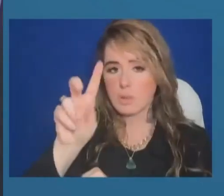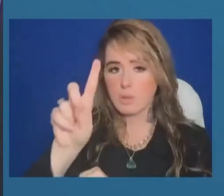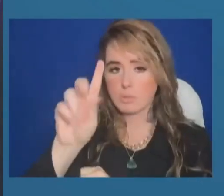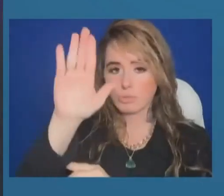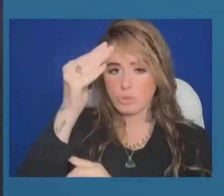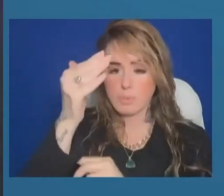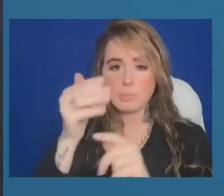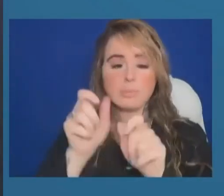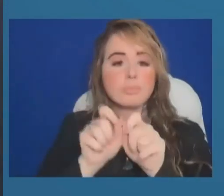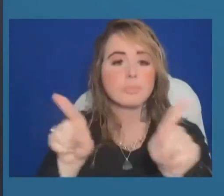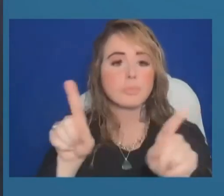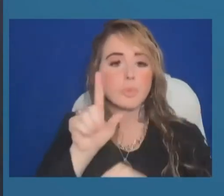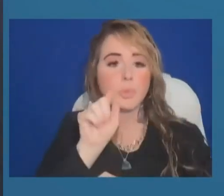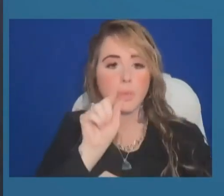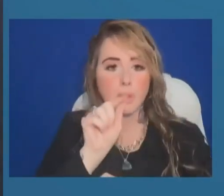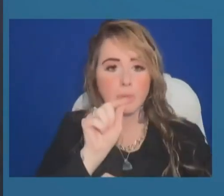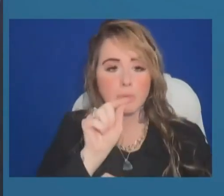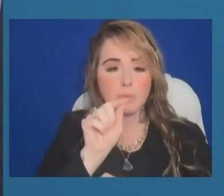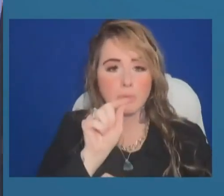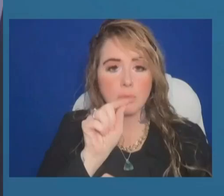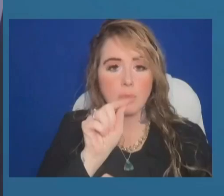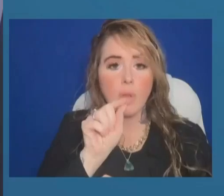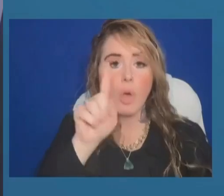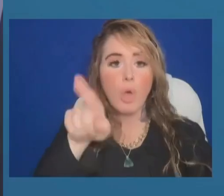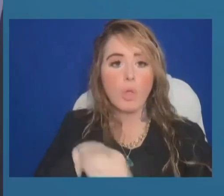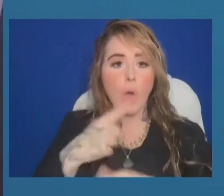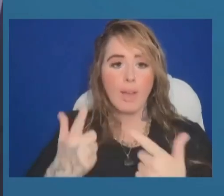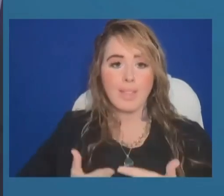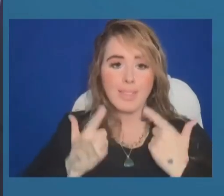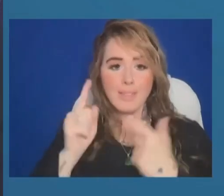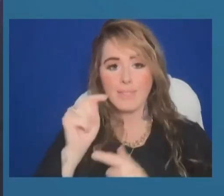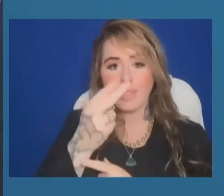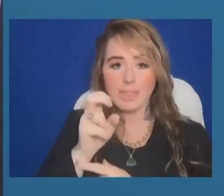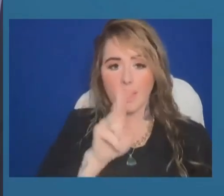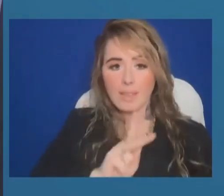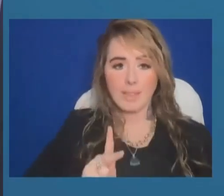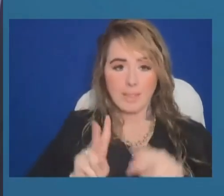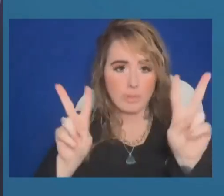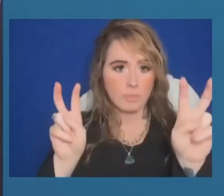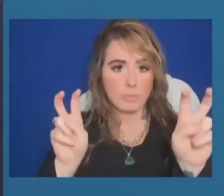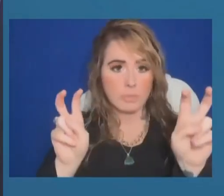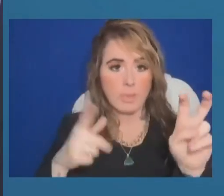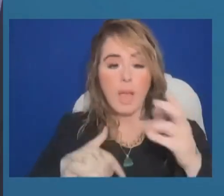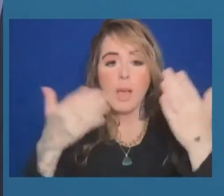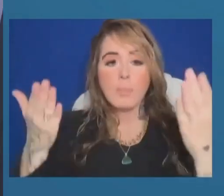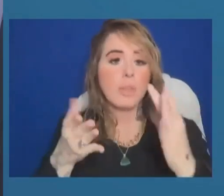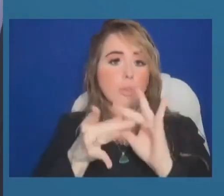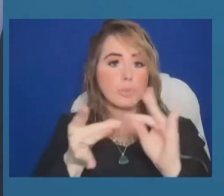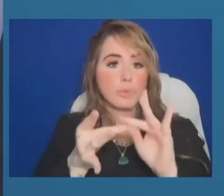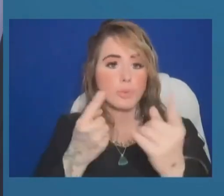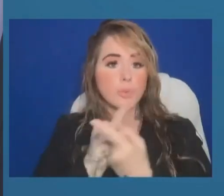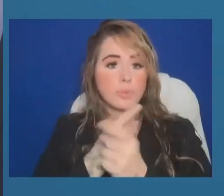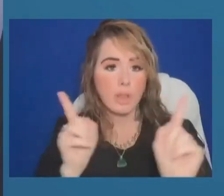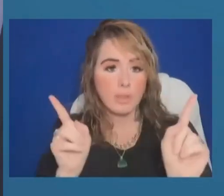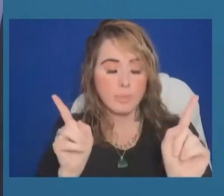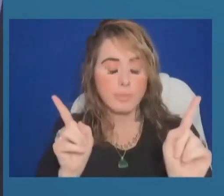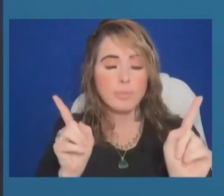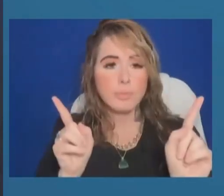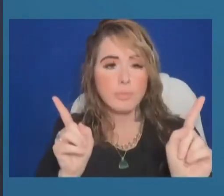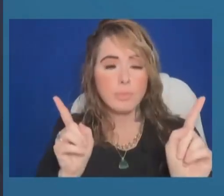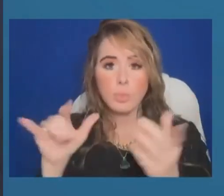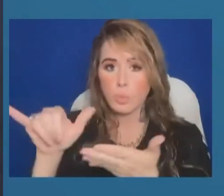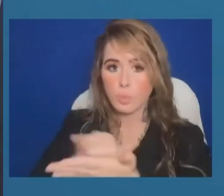tweeted, "Long live the king." I'm here to say New York